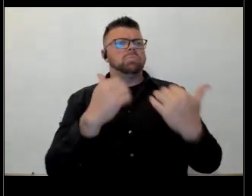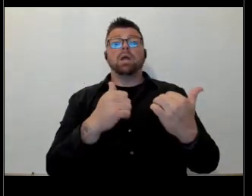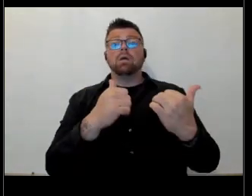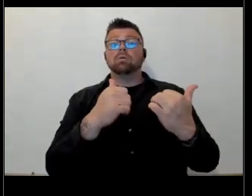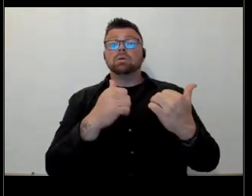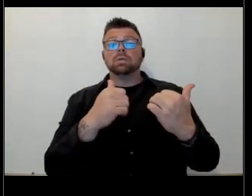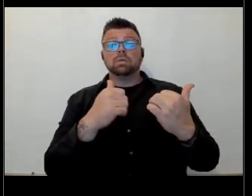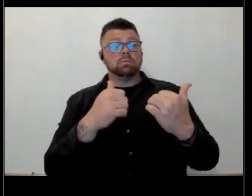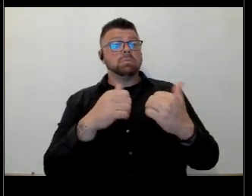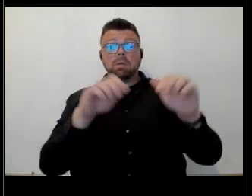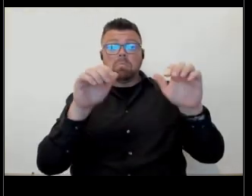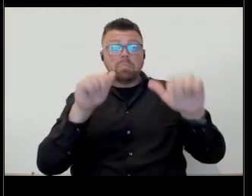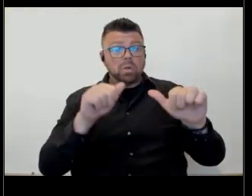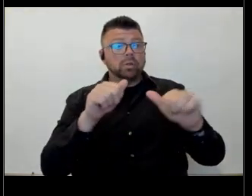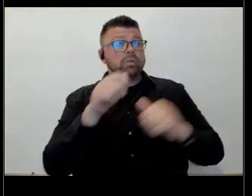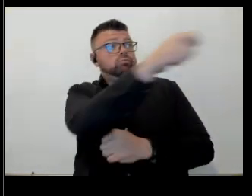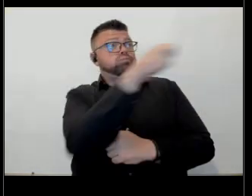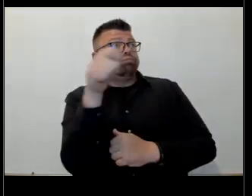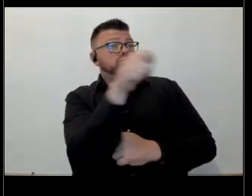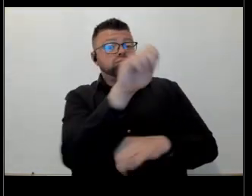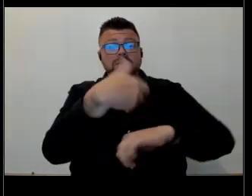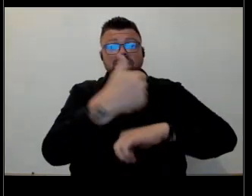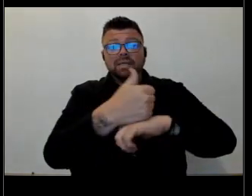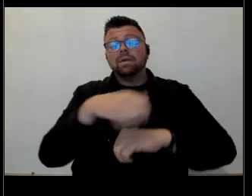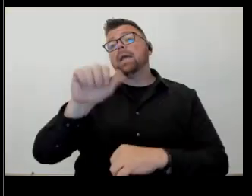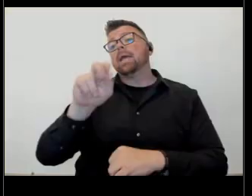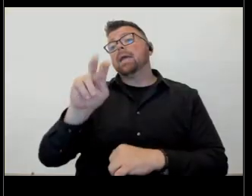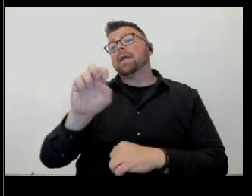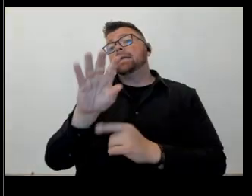ranges established in ANSI.